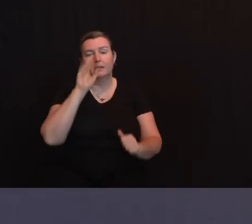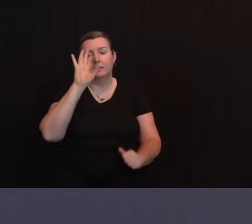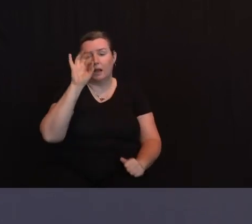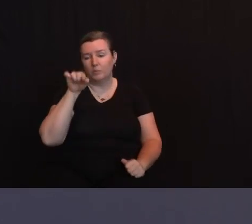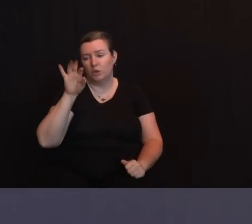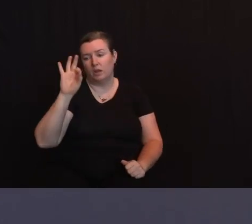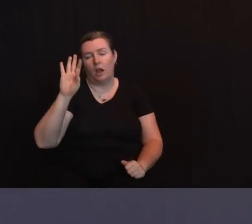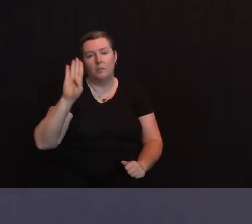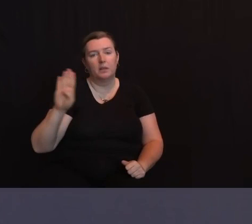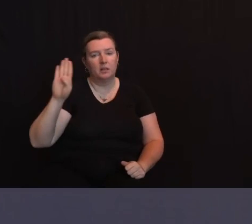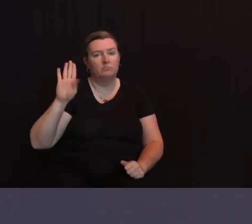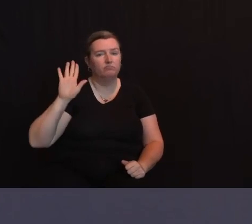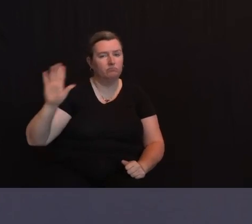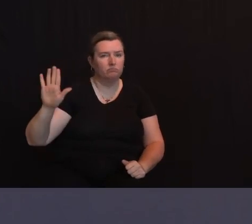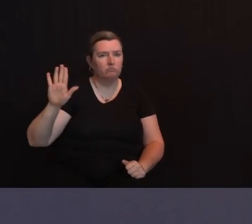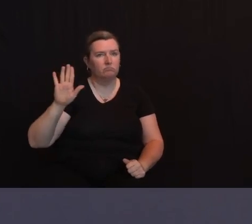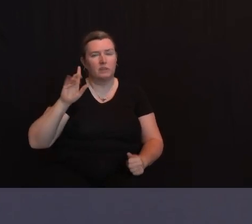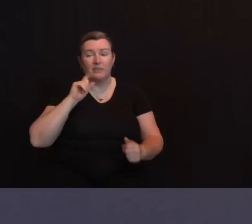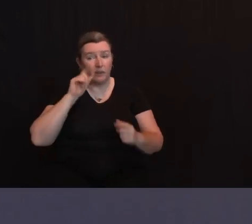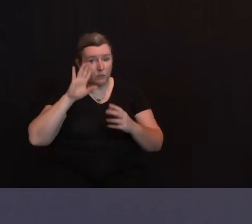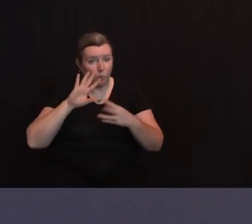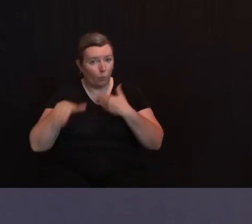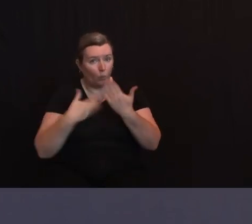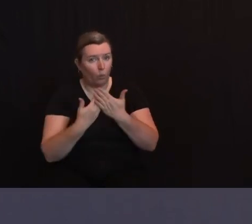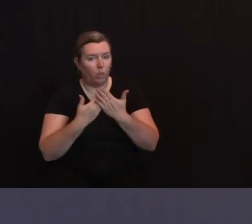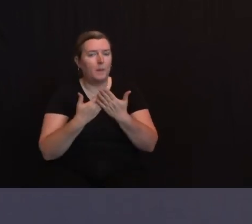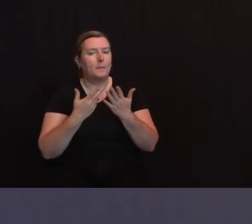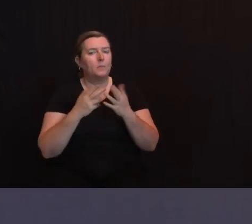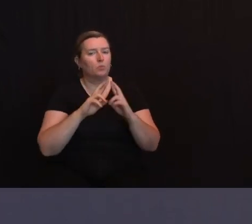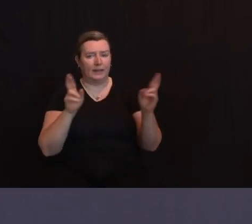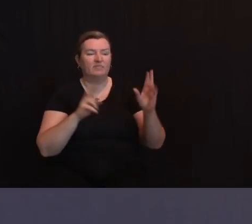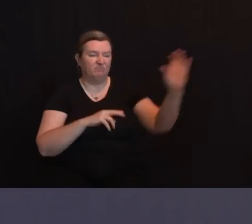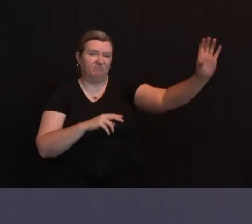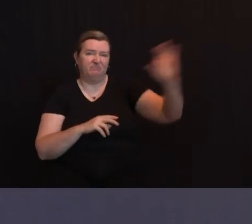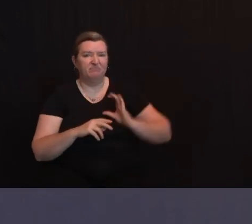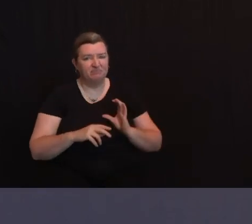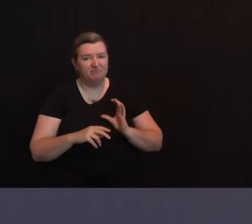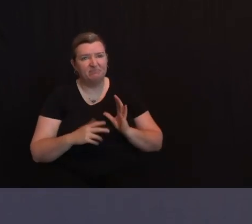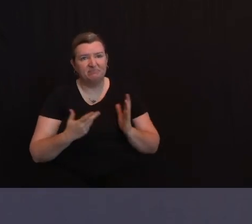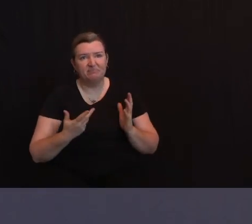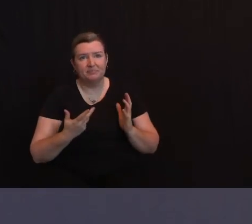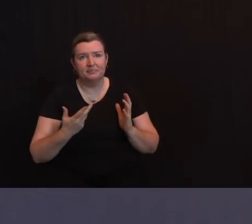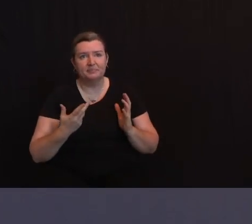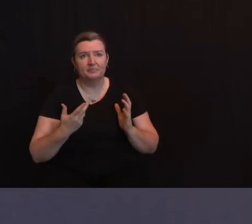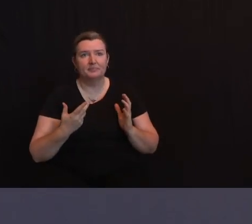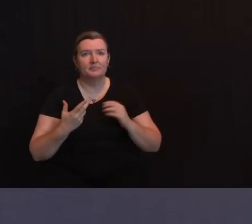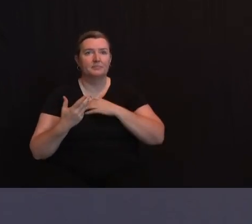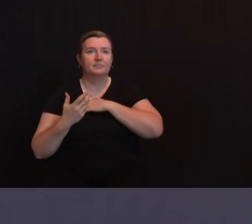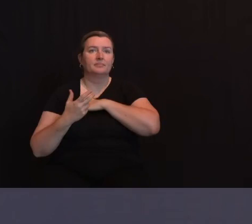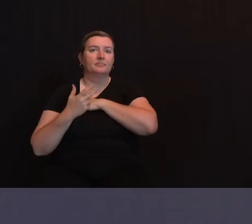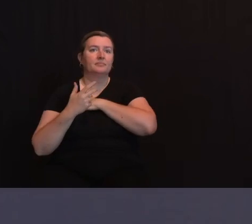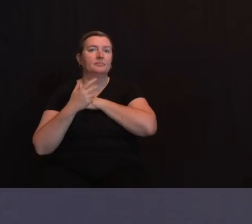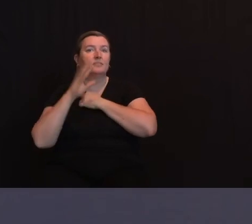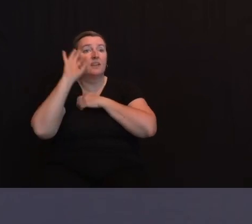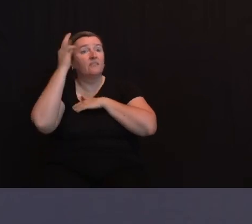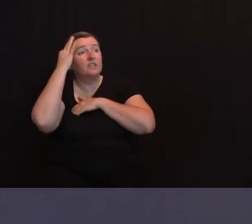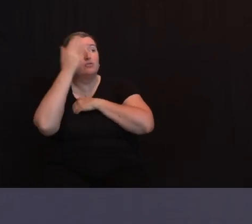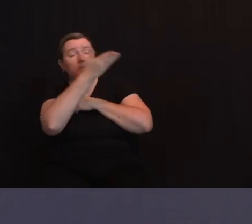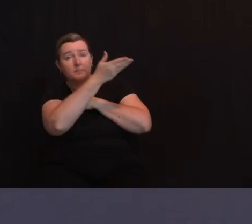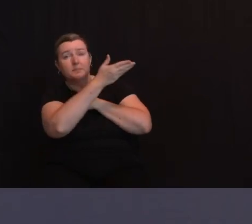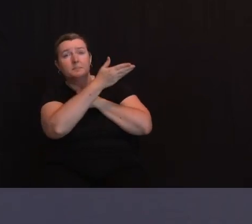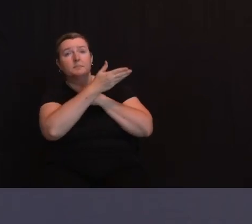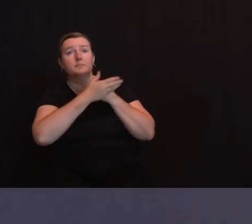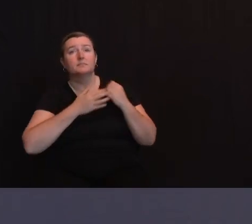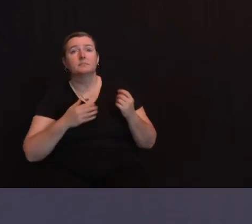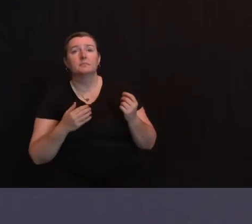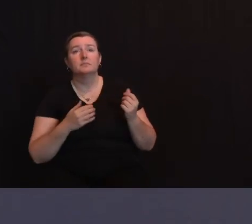this and or the timing impact school funding? And I'll put aside for a minute that we need money. Ralph Caputo and I were